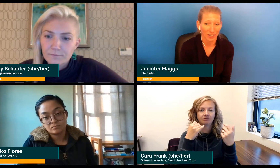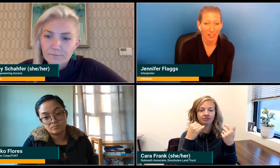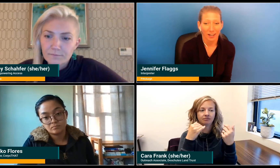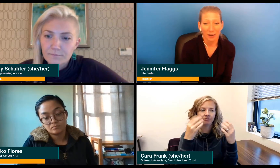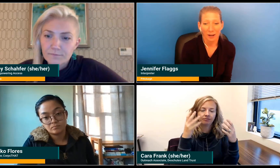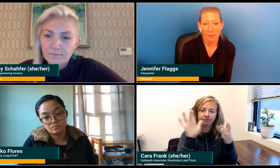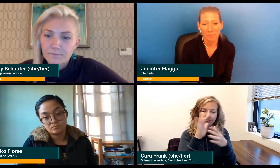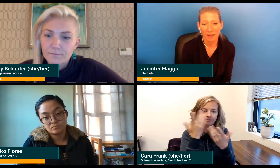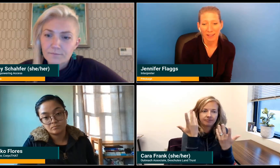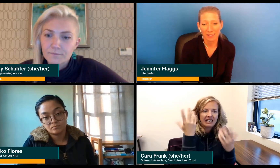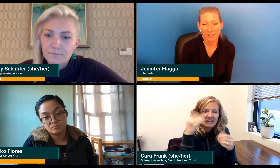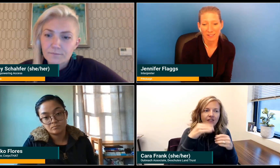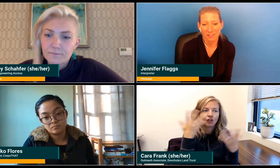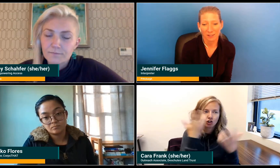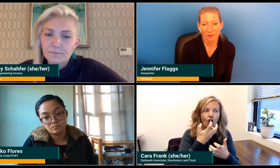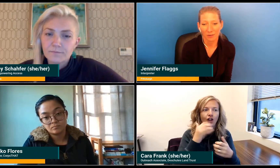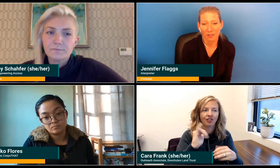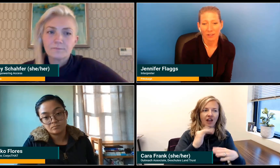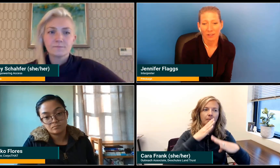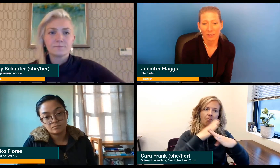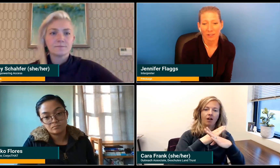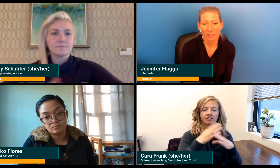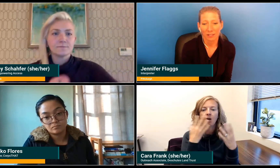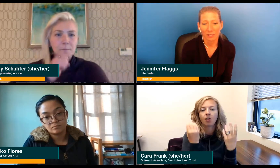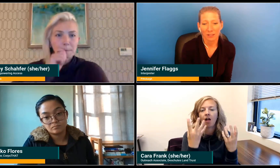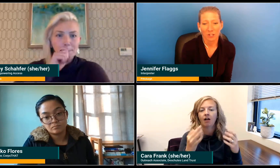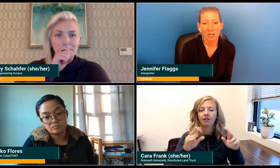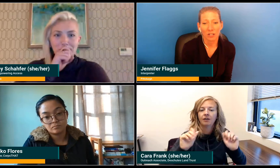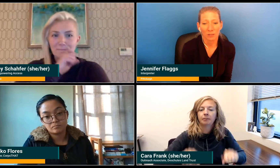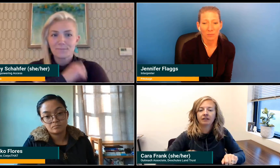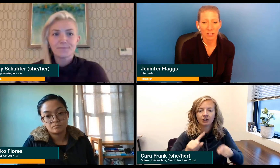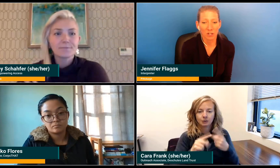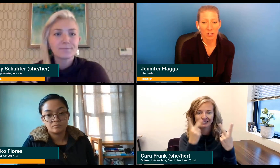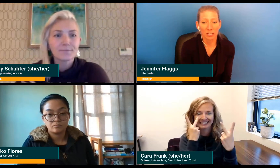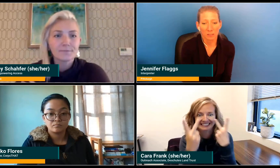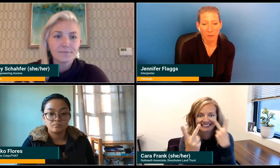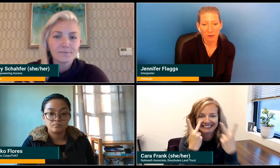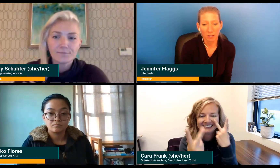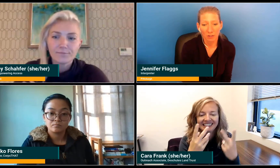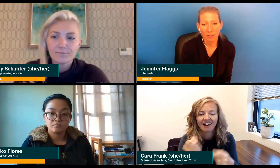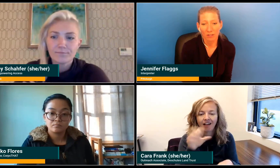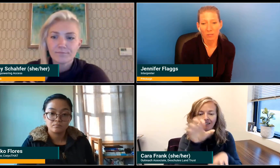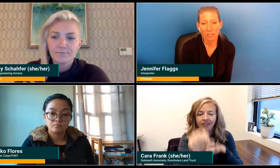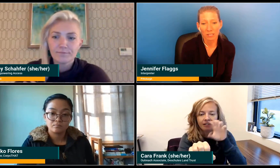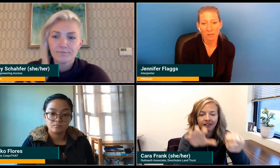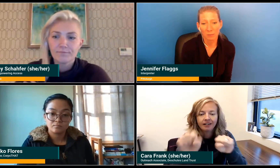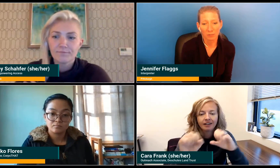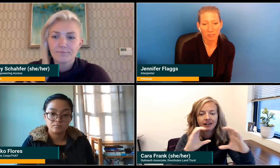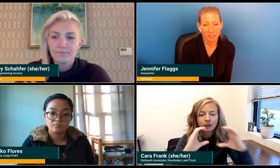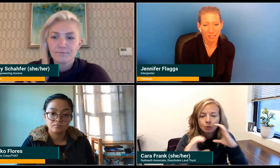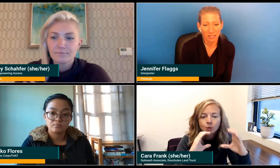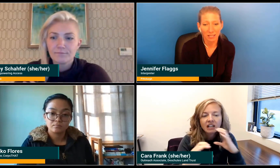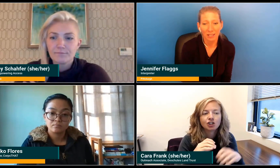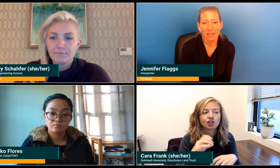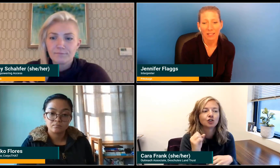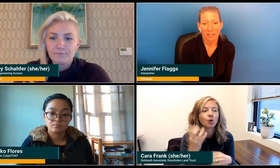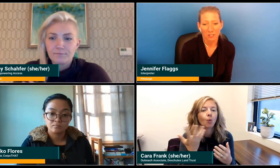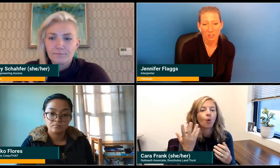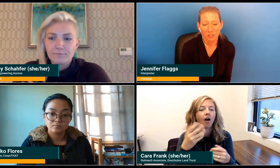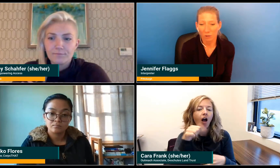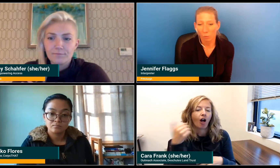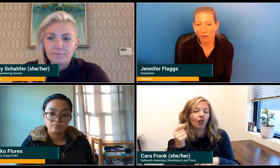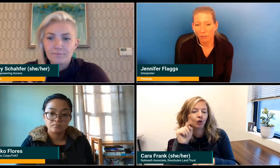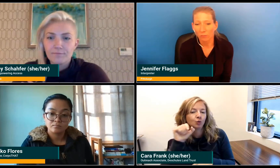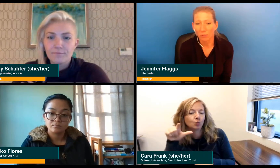dark, that's, in the dark, being in the dark is a barrier that we need to be able to see and